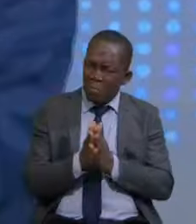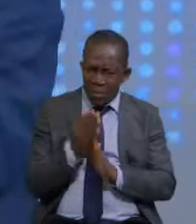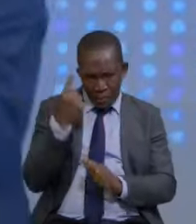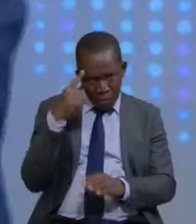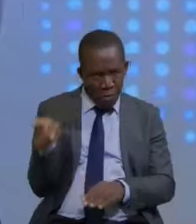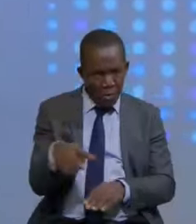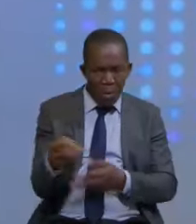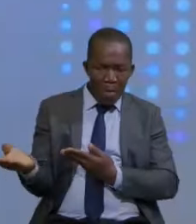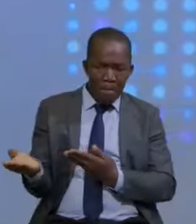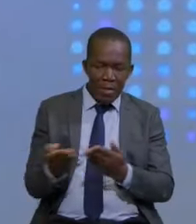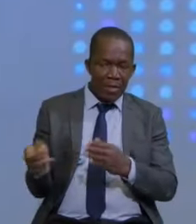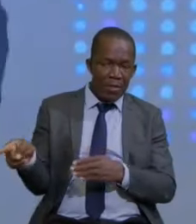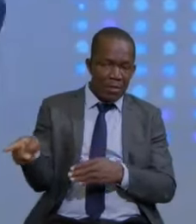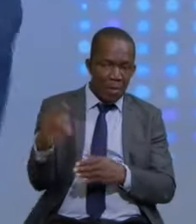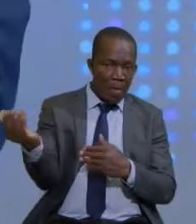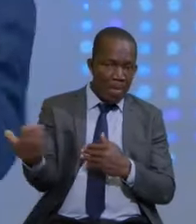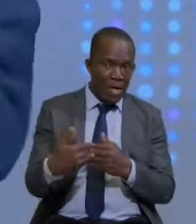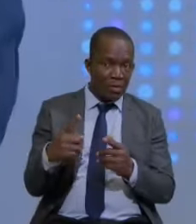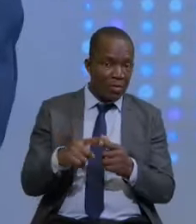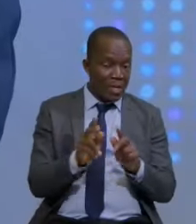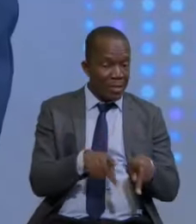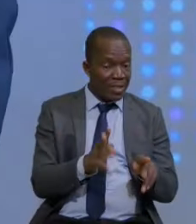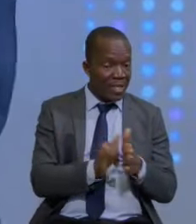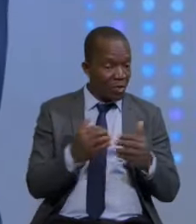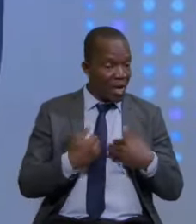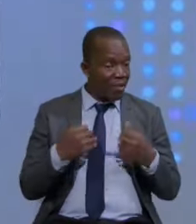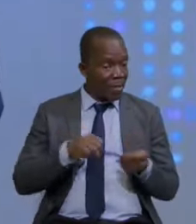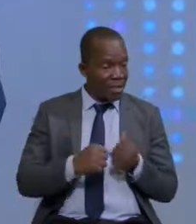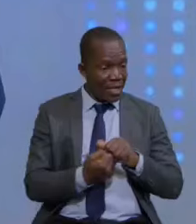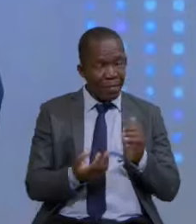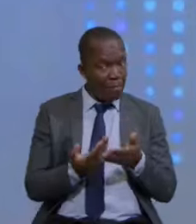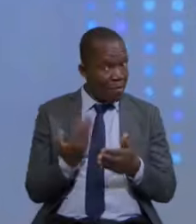that you are challenged with, and the problem is